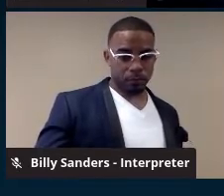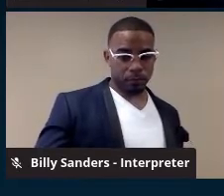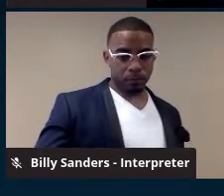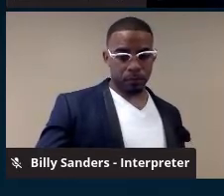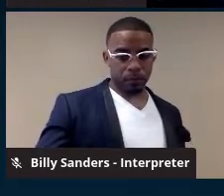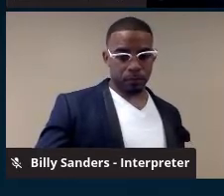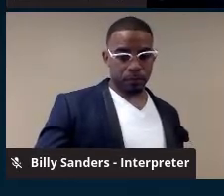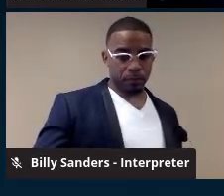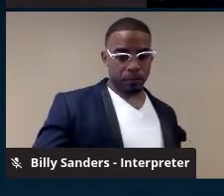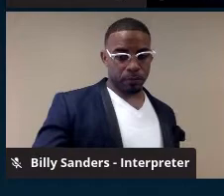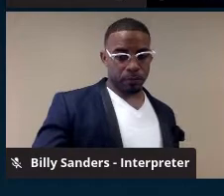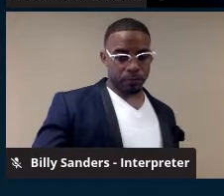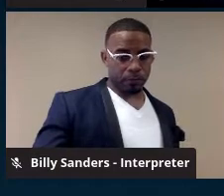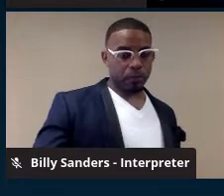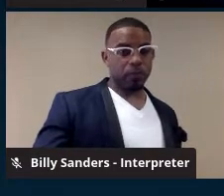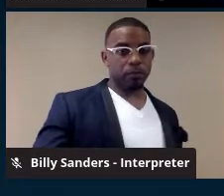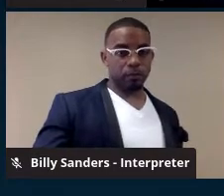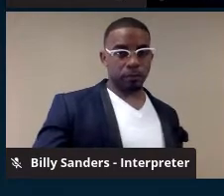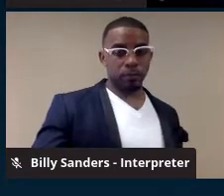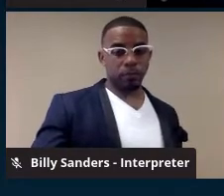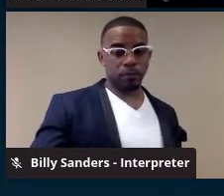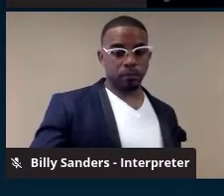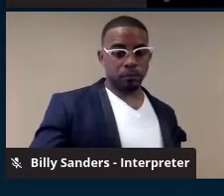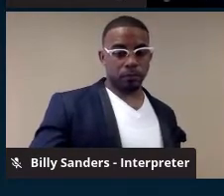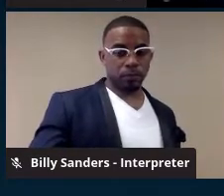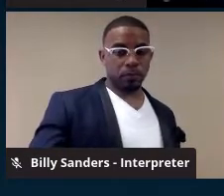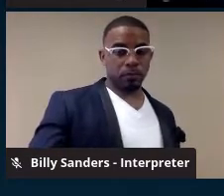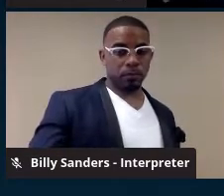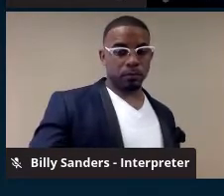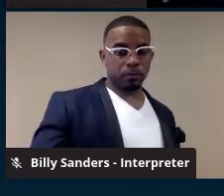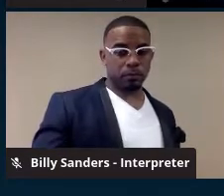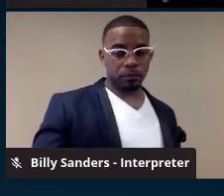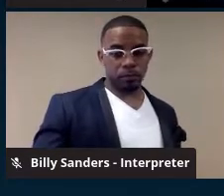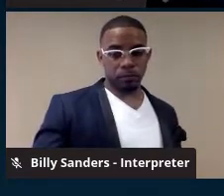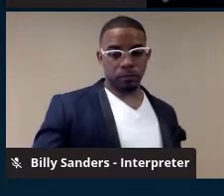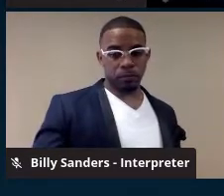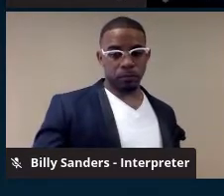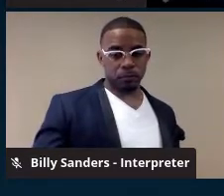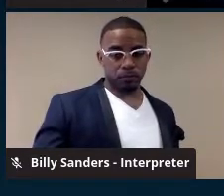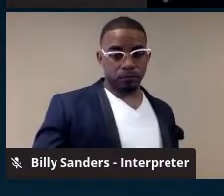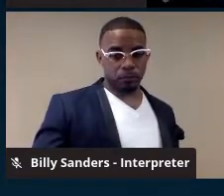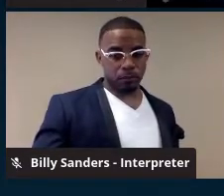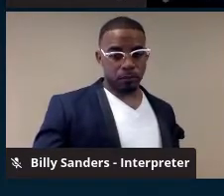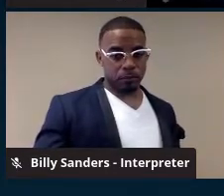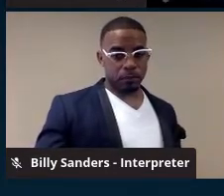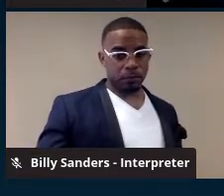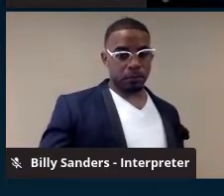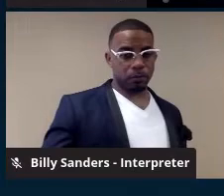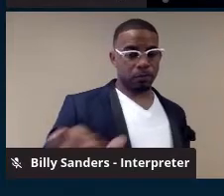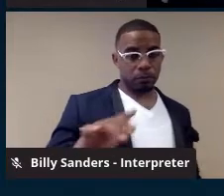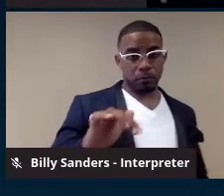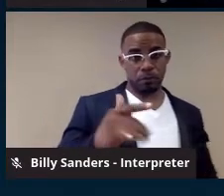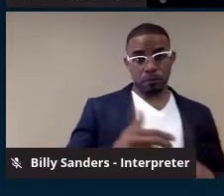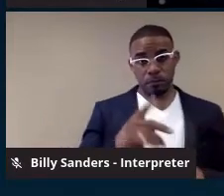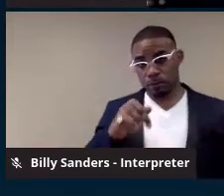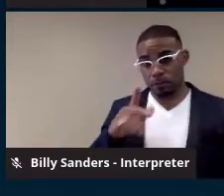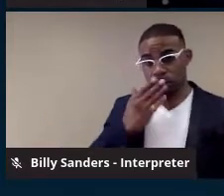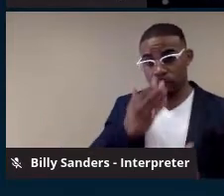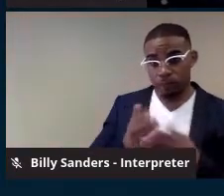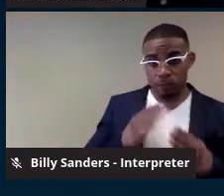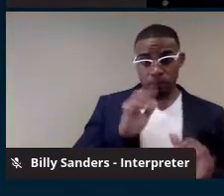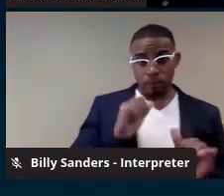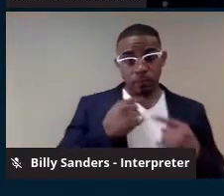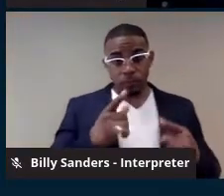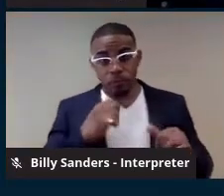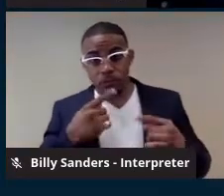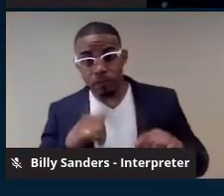This is server-side Blazor that I'm using just now. And a good way to be able to tell, you can